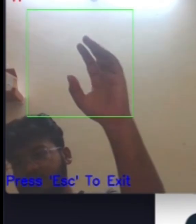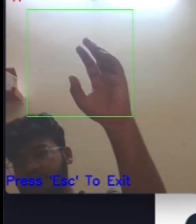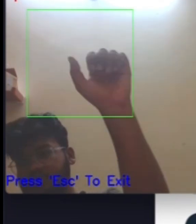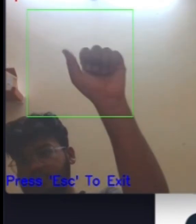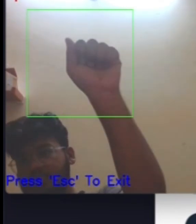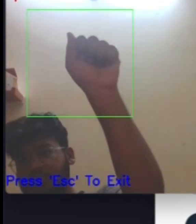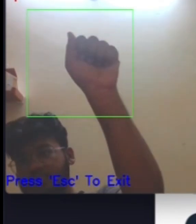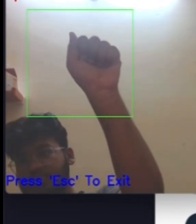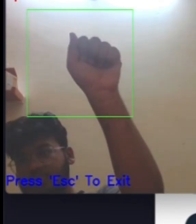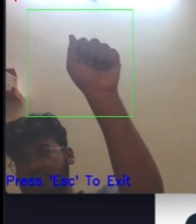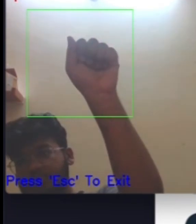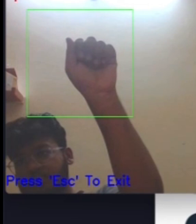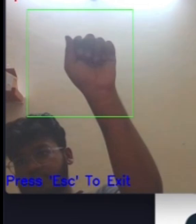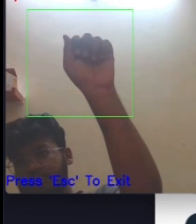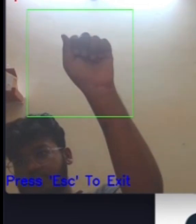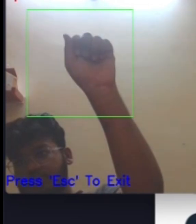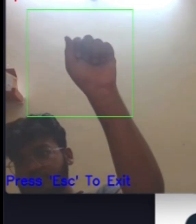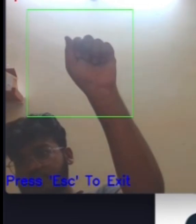T,